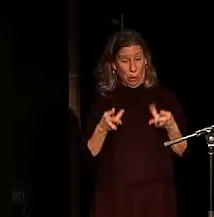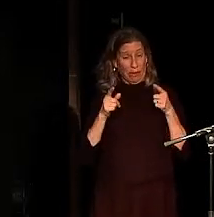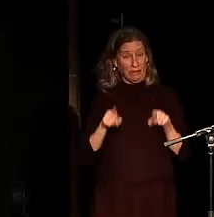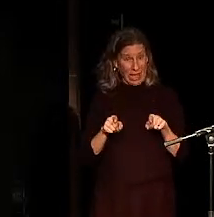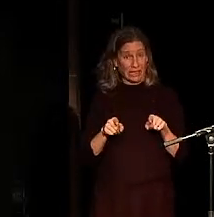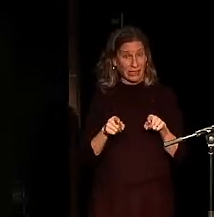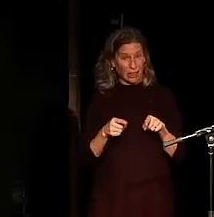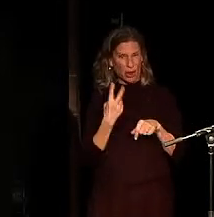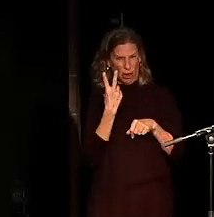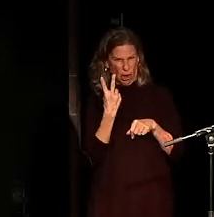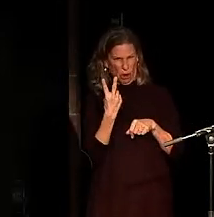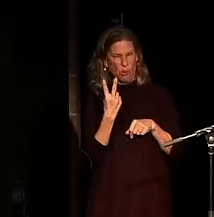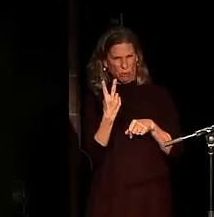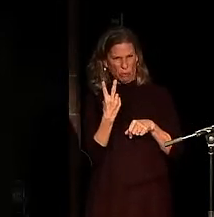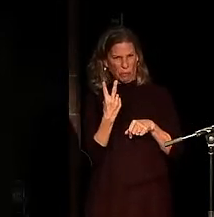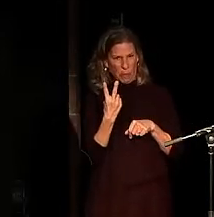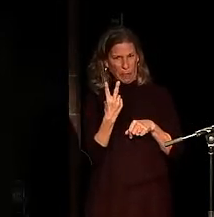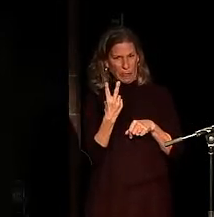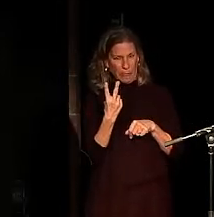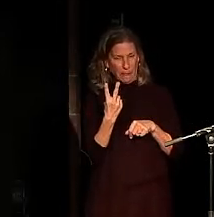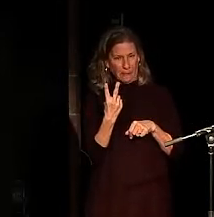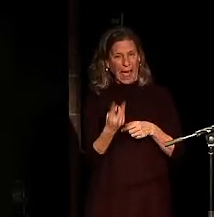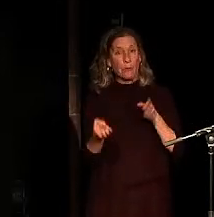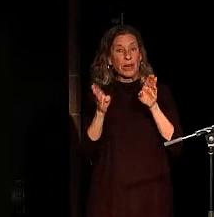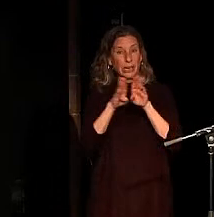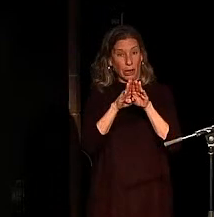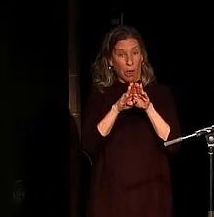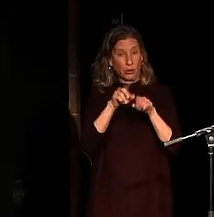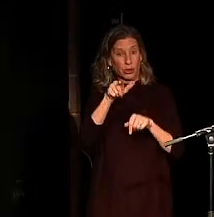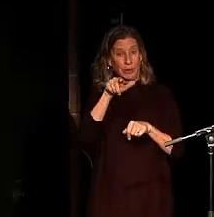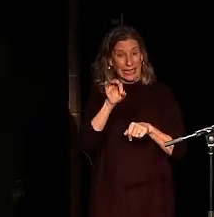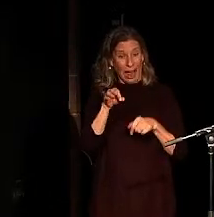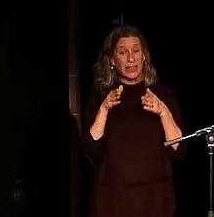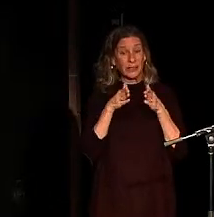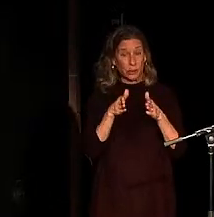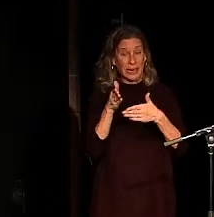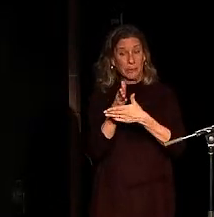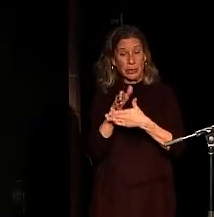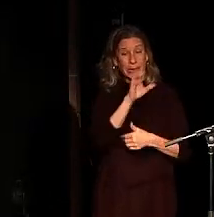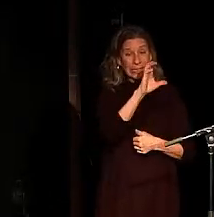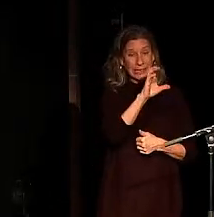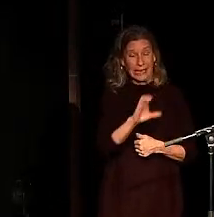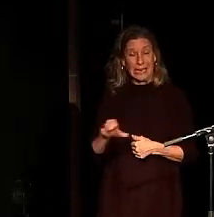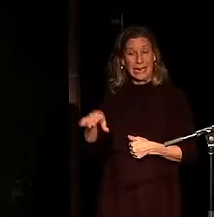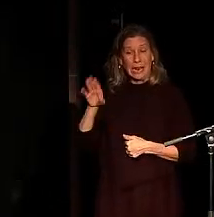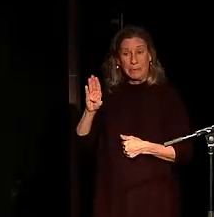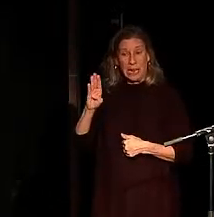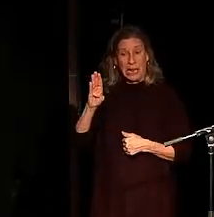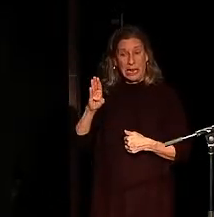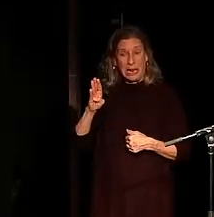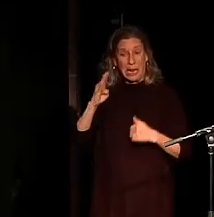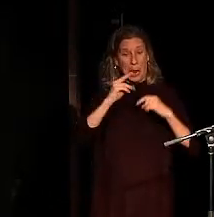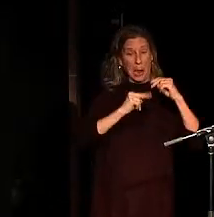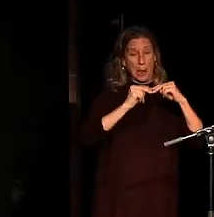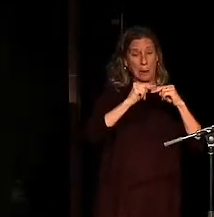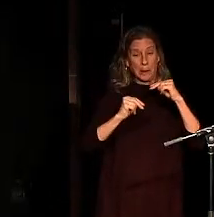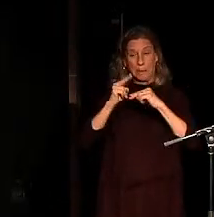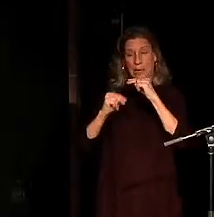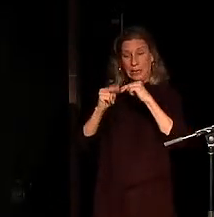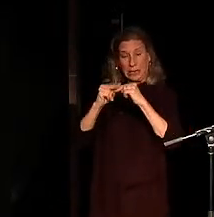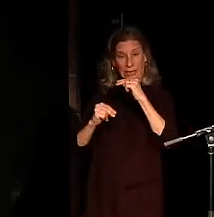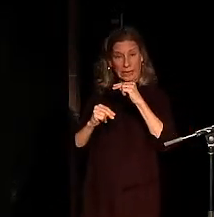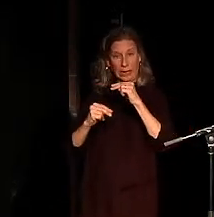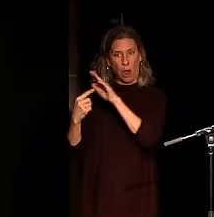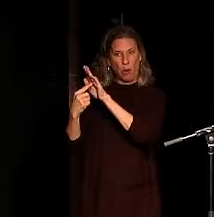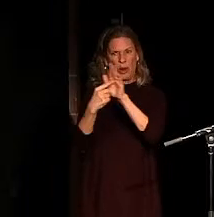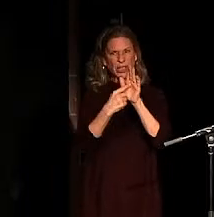a rainout, but we had an event when we closed 29th Street. This is a street that is between the city building and the parking lot. And we need to show